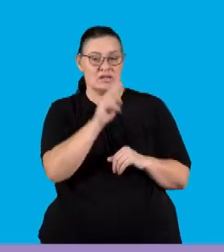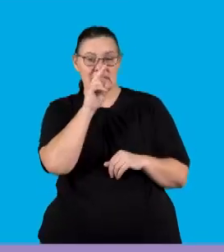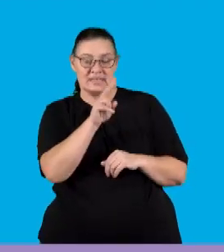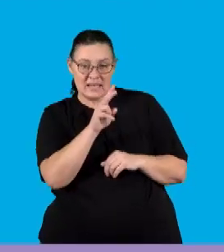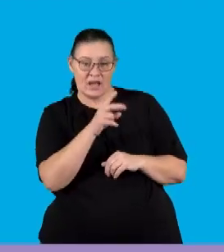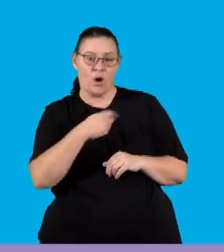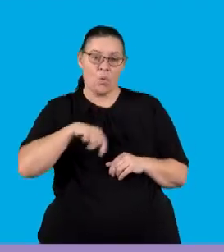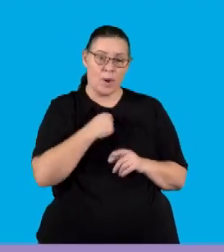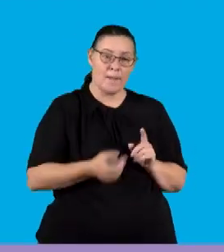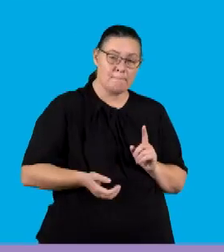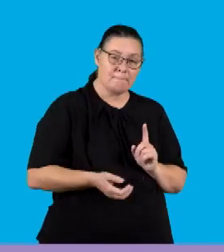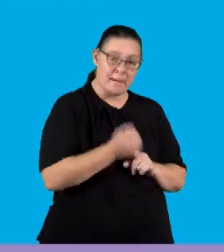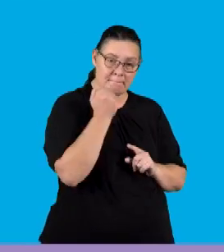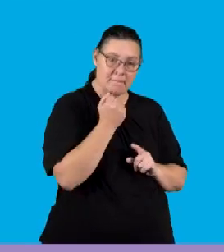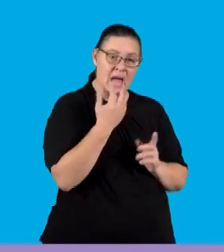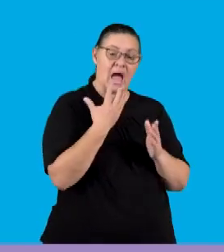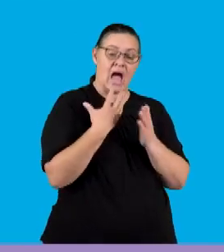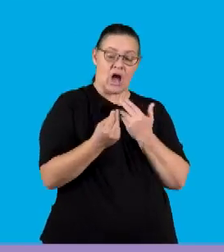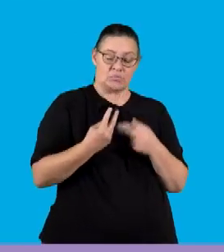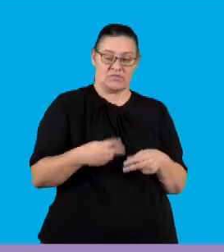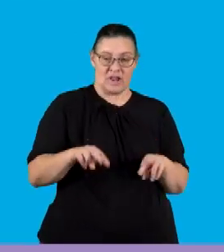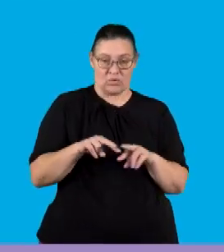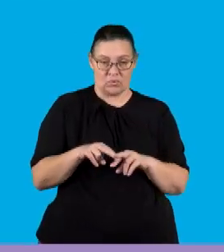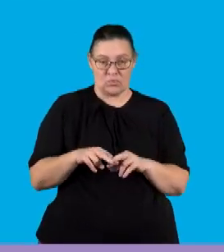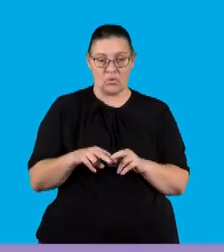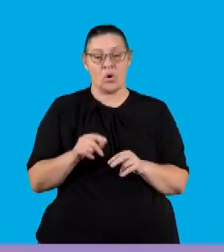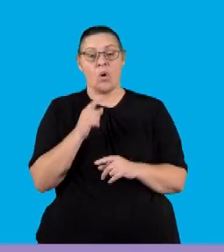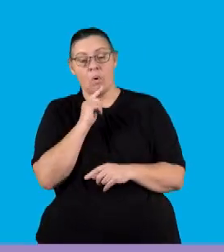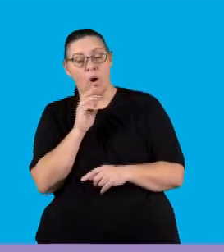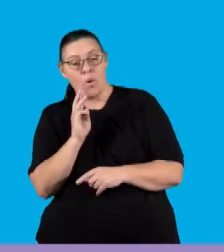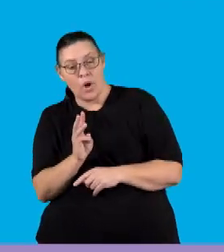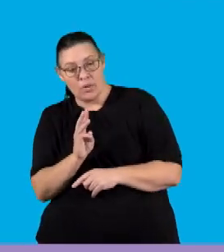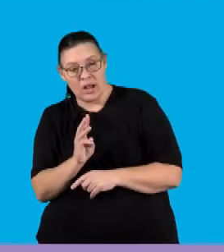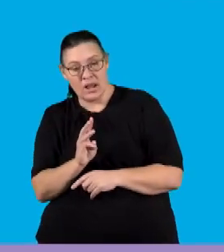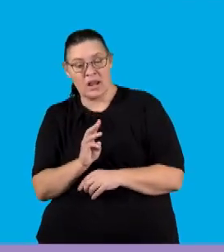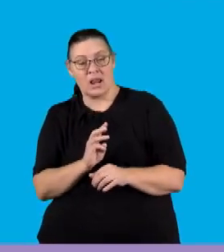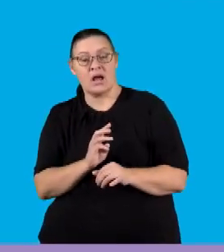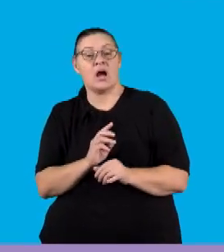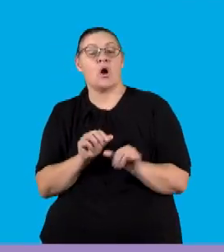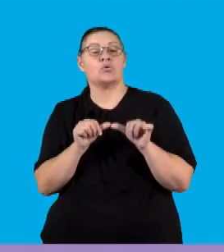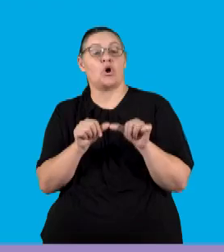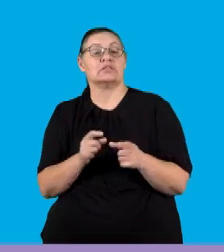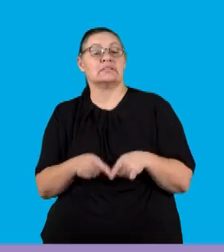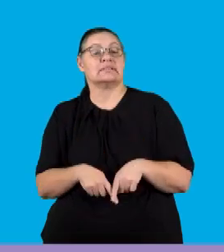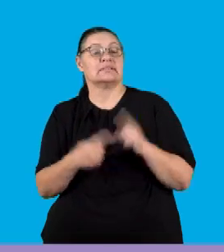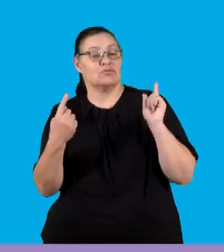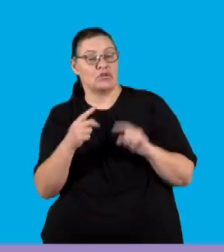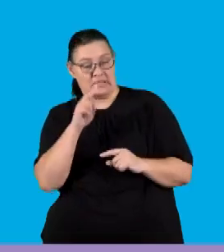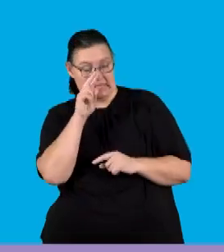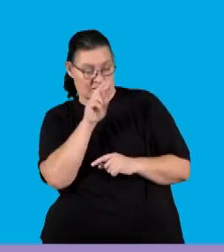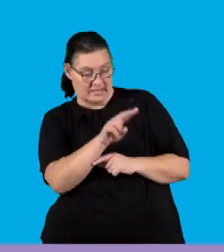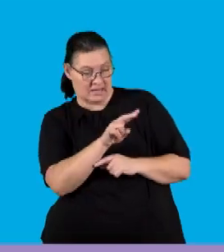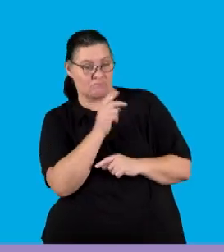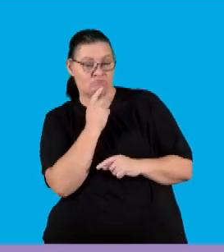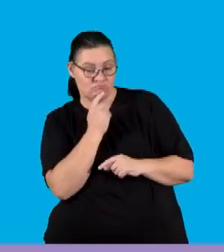for us to get the output value, we are going to take this constant difference that we have